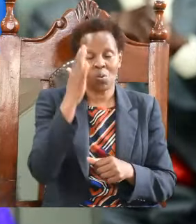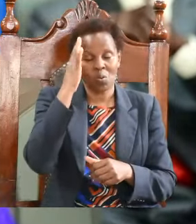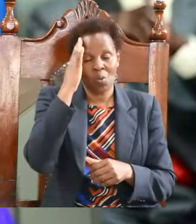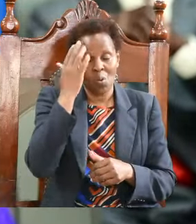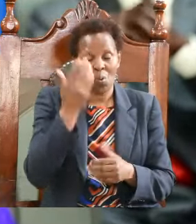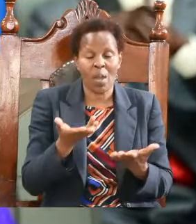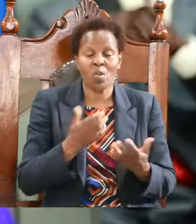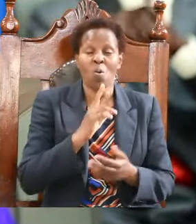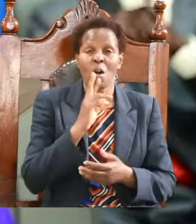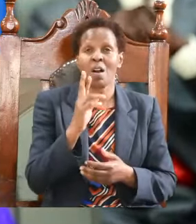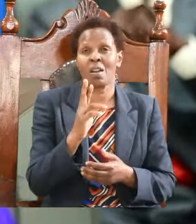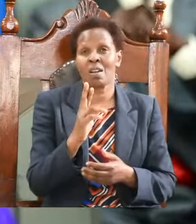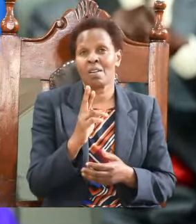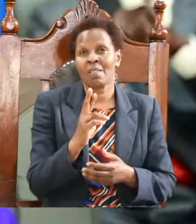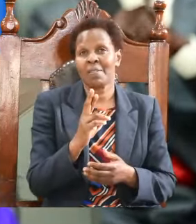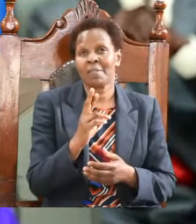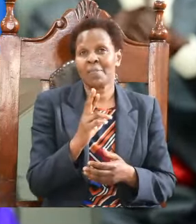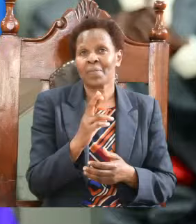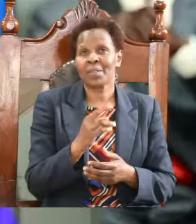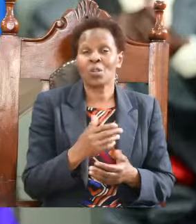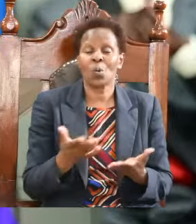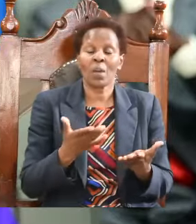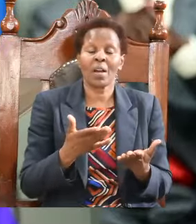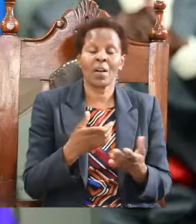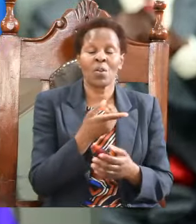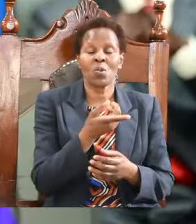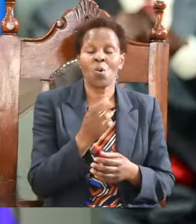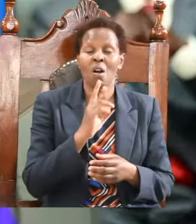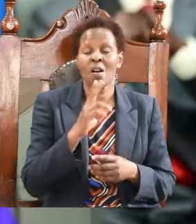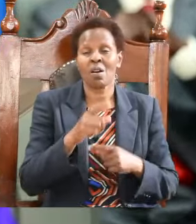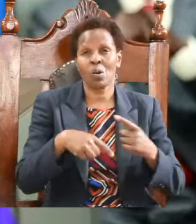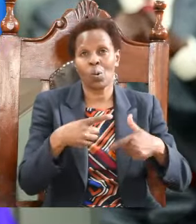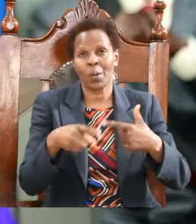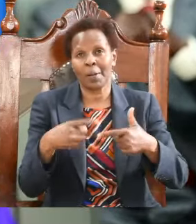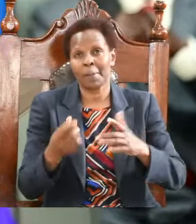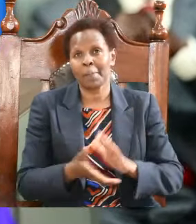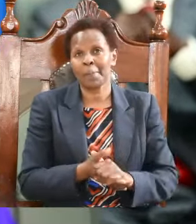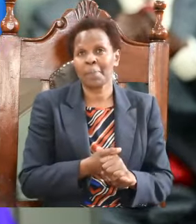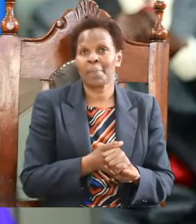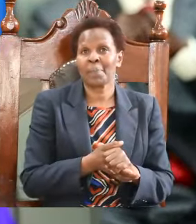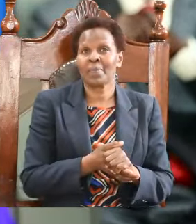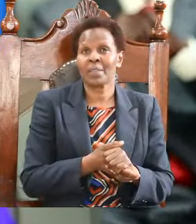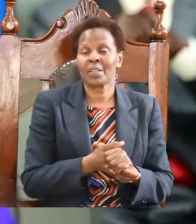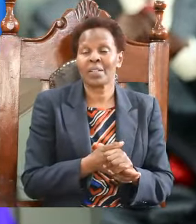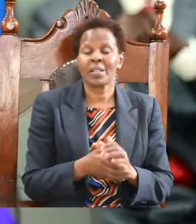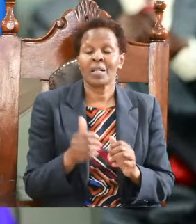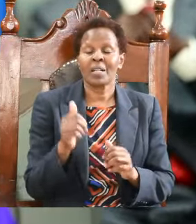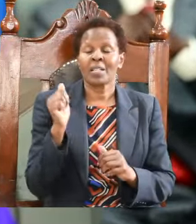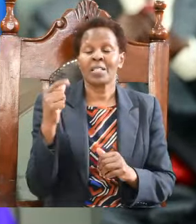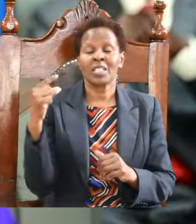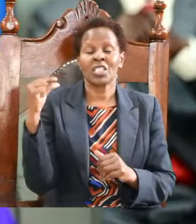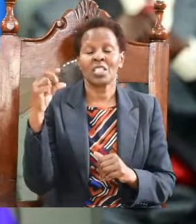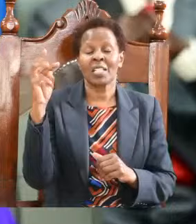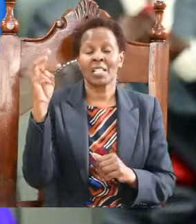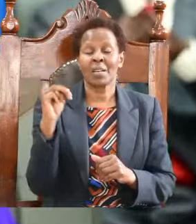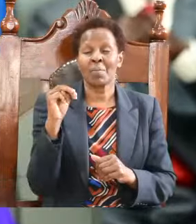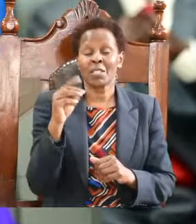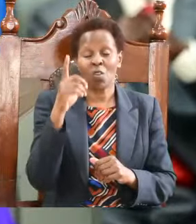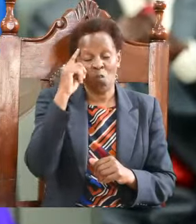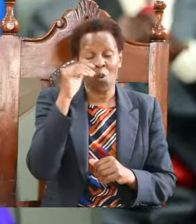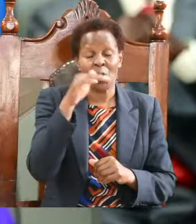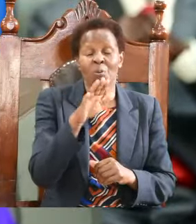church and where we want to go. So AGM is even to ask questions that you